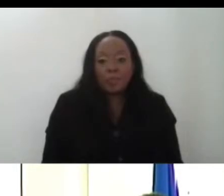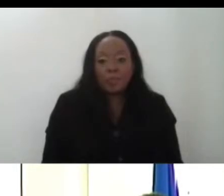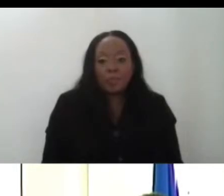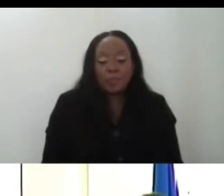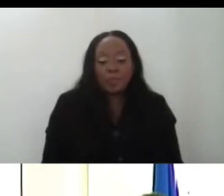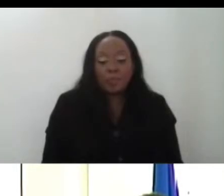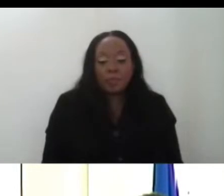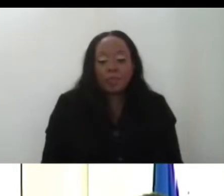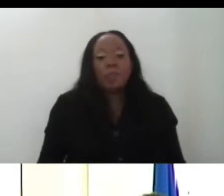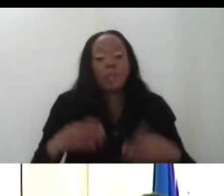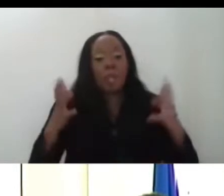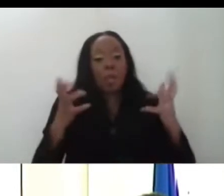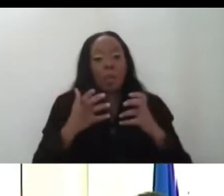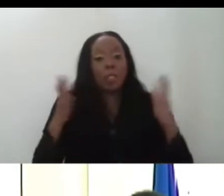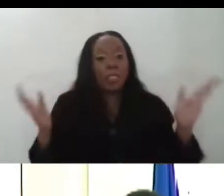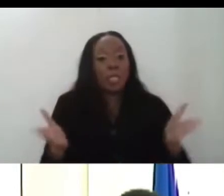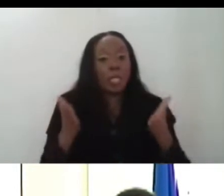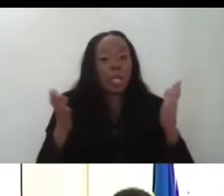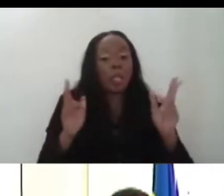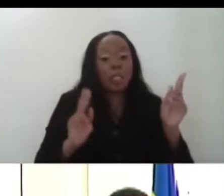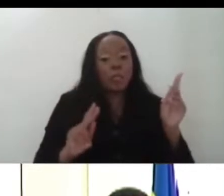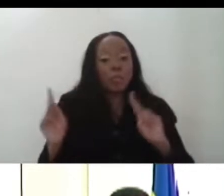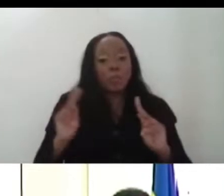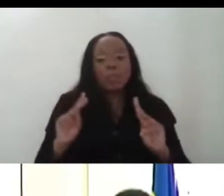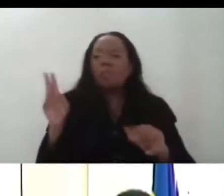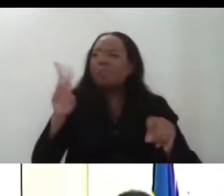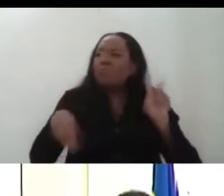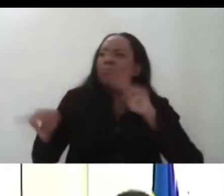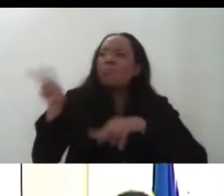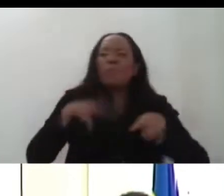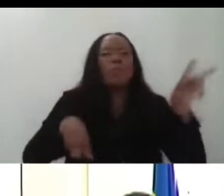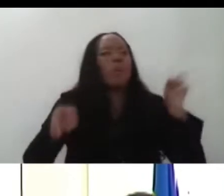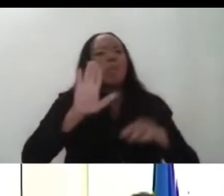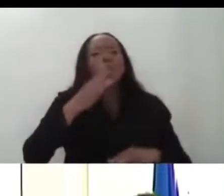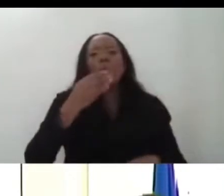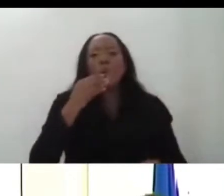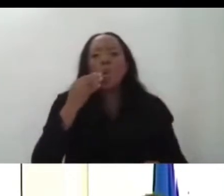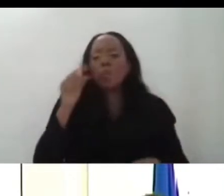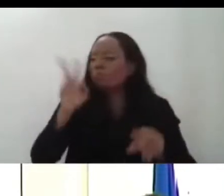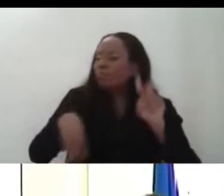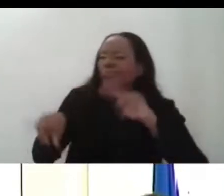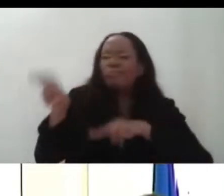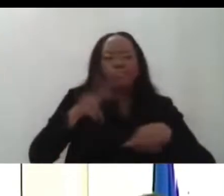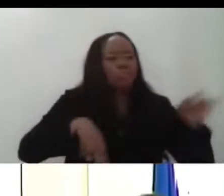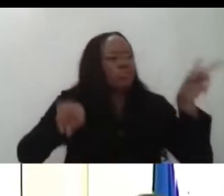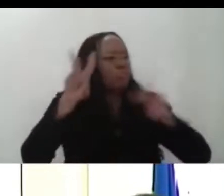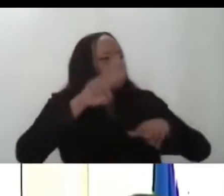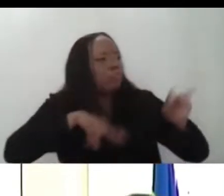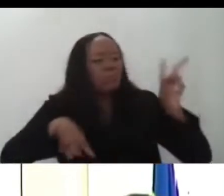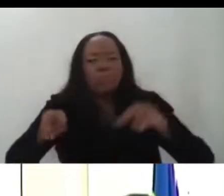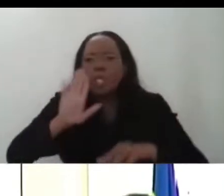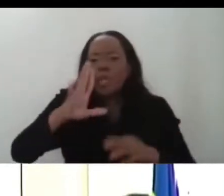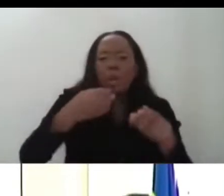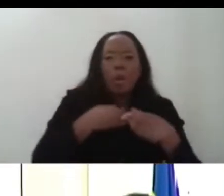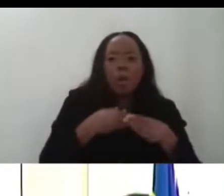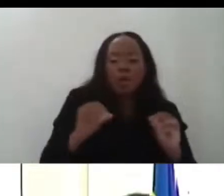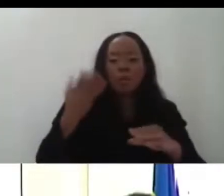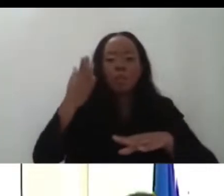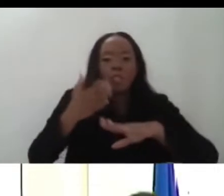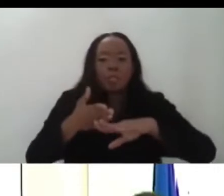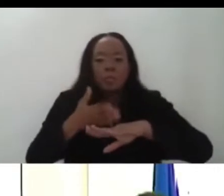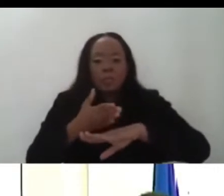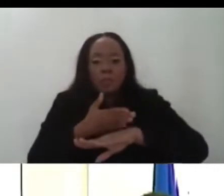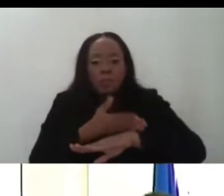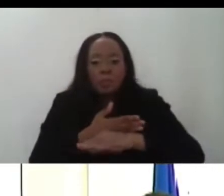and our offices to see what we can do, what small measures we can take to improve their resilience as we